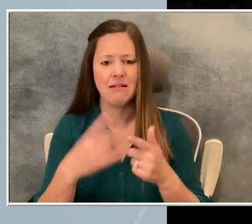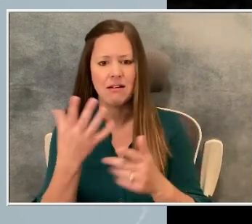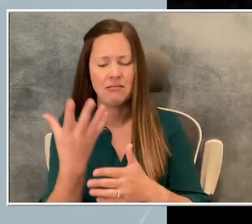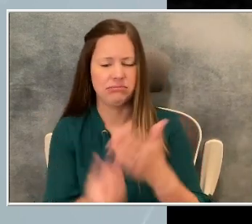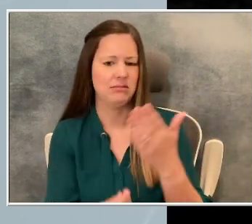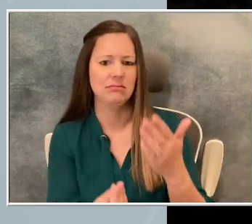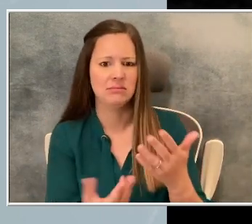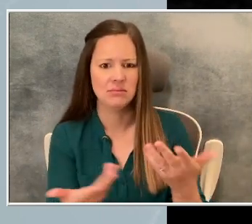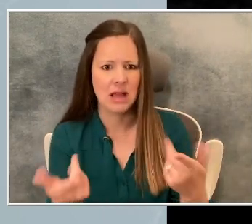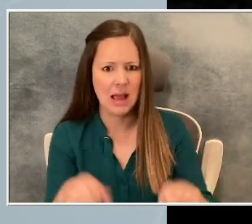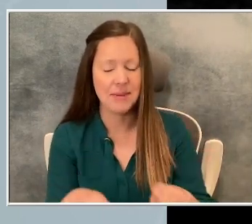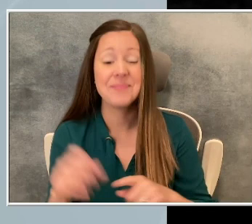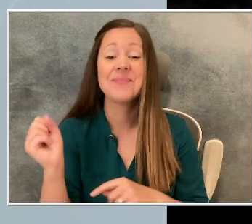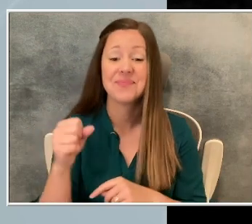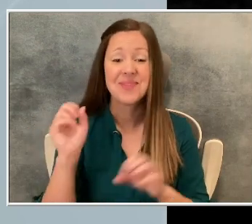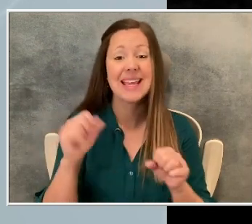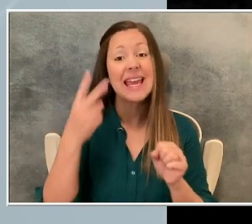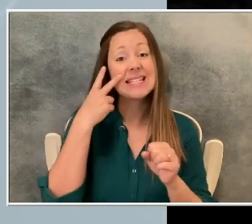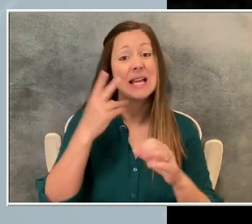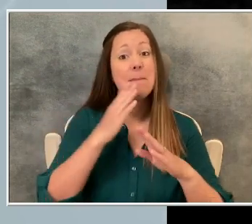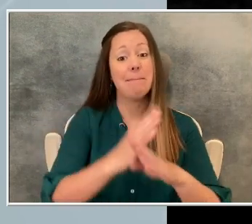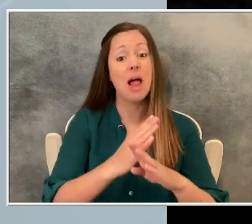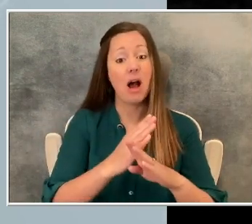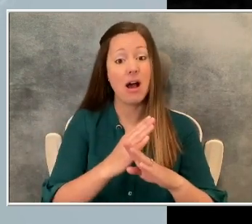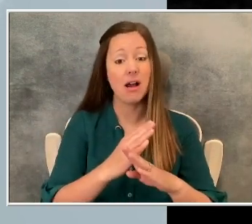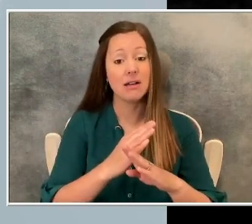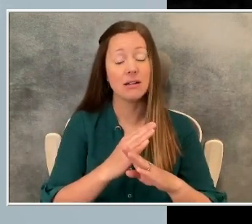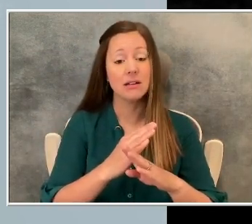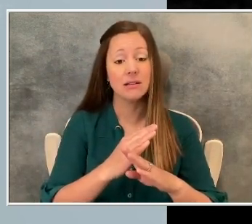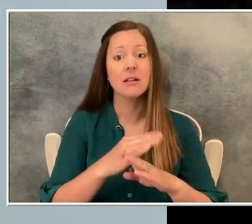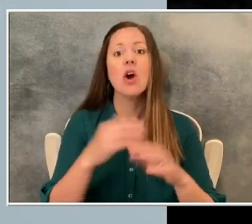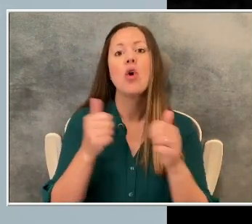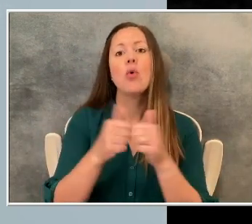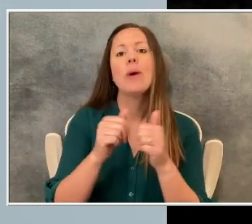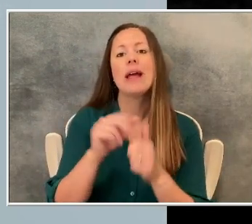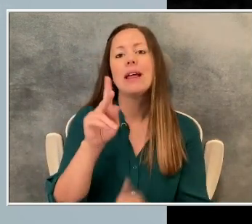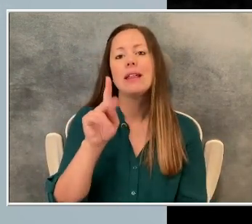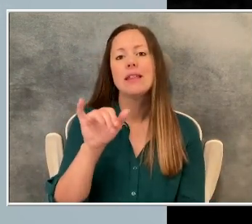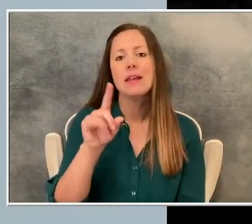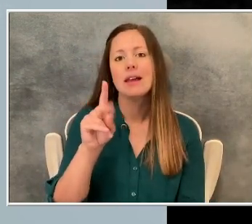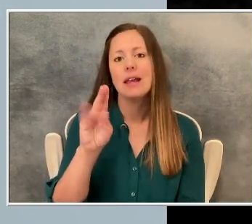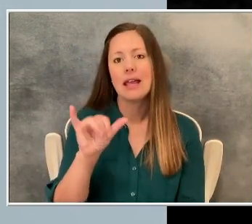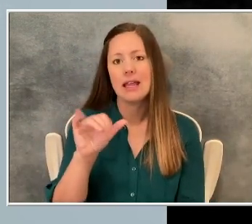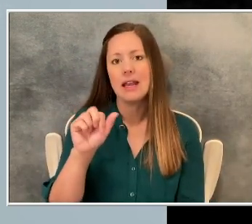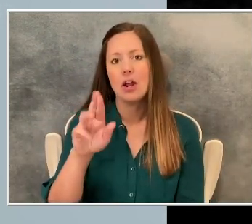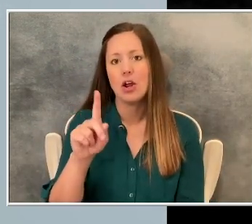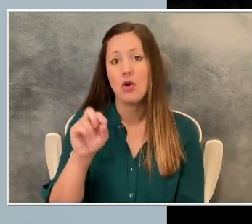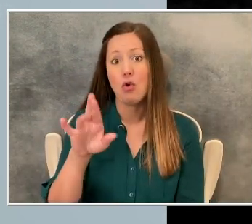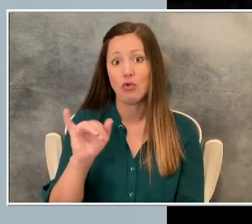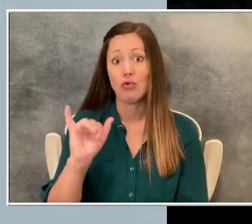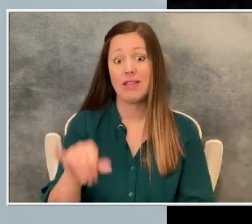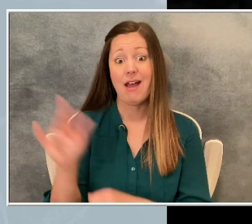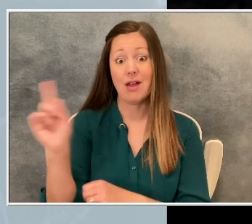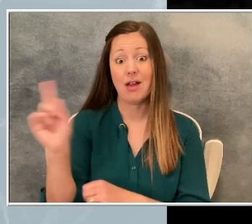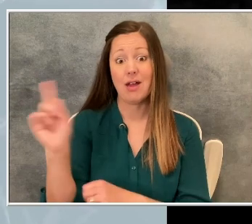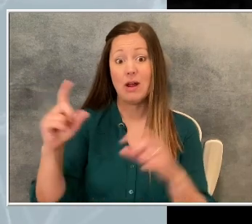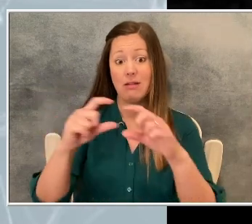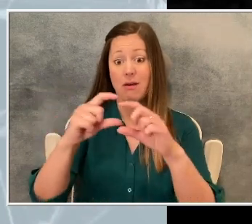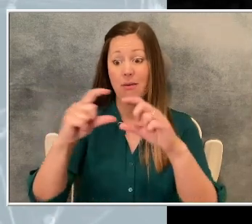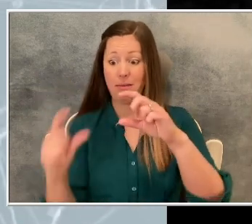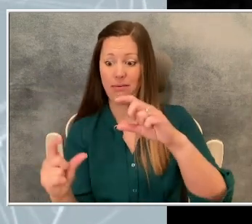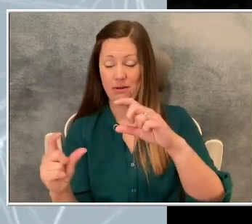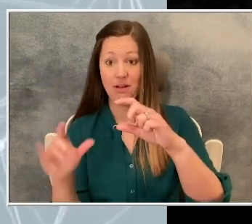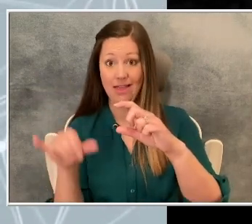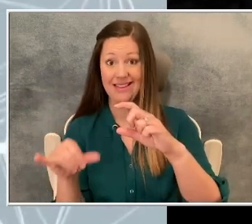blocked right at that level, right below the renal arteries, basically right up to the level of where the kidney arteries come off. So meaning that